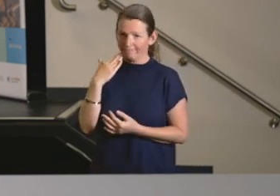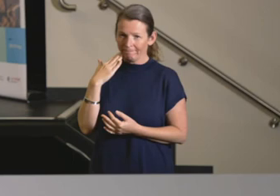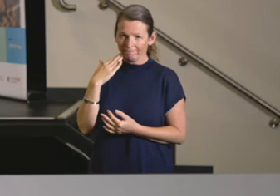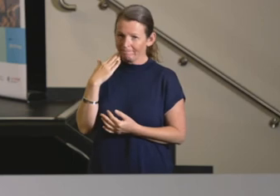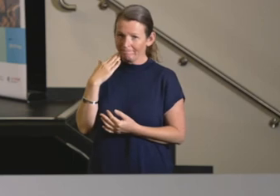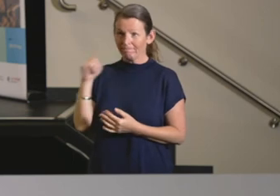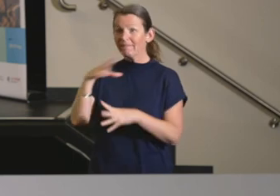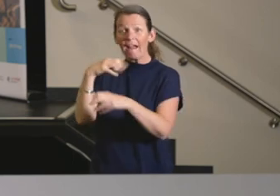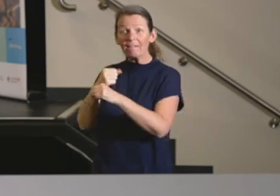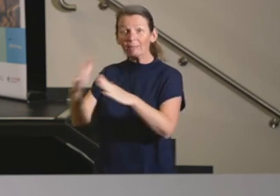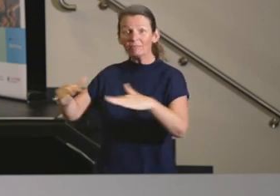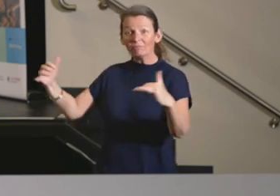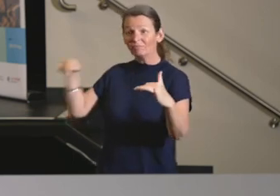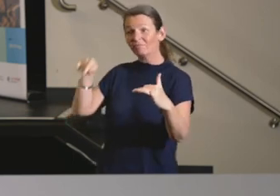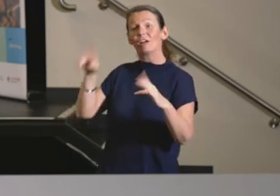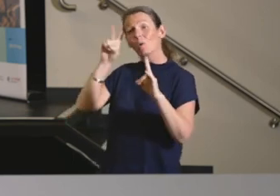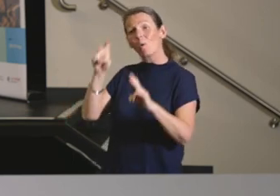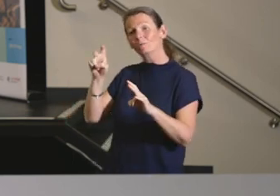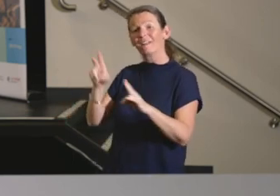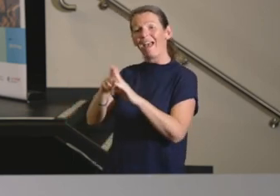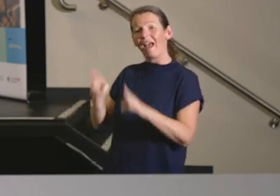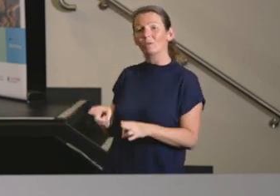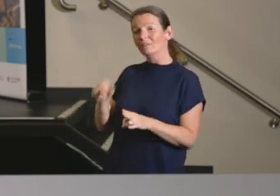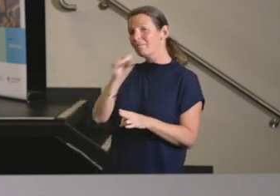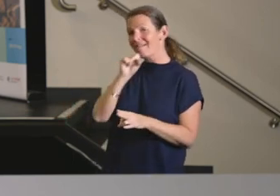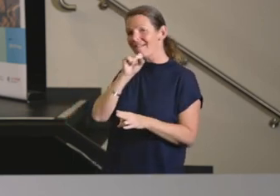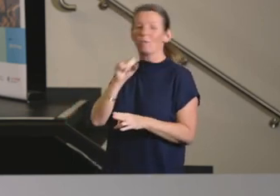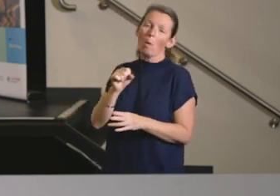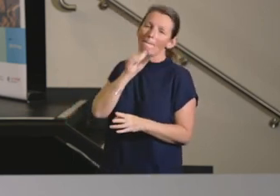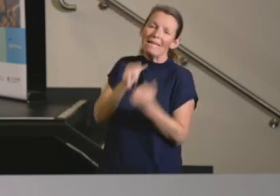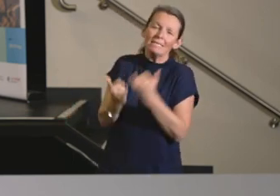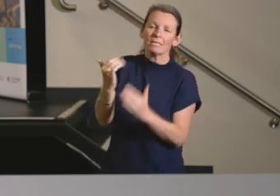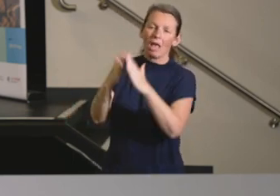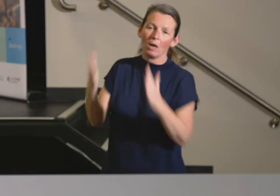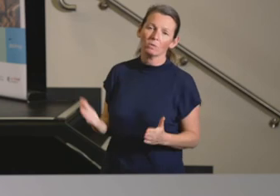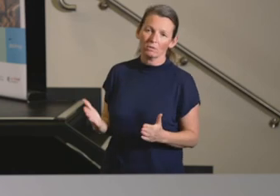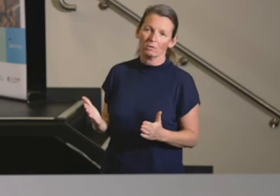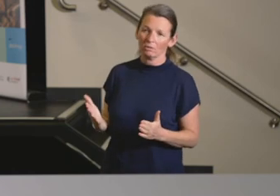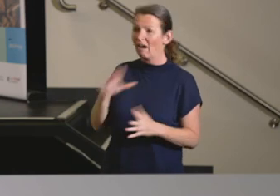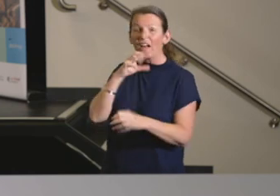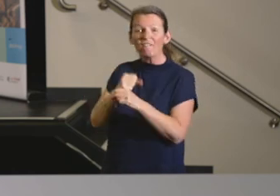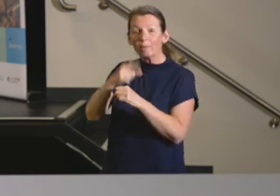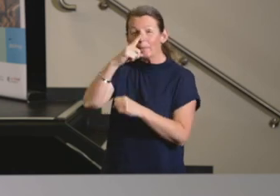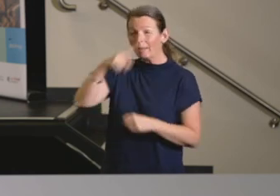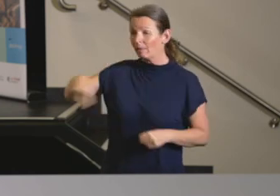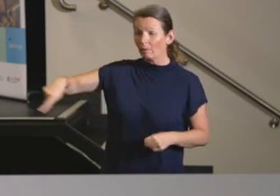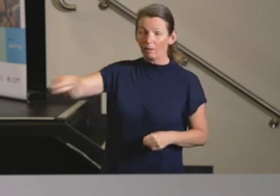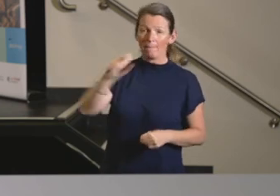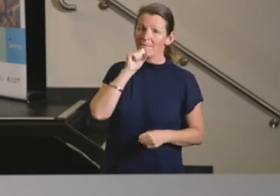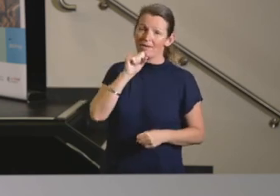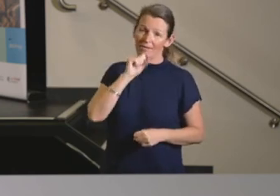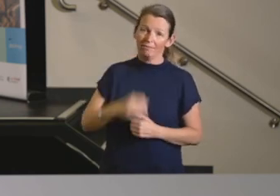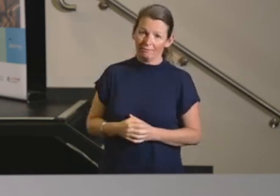parliamentarians are now calling it the house man, you know, the man's house. It's, you know, it's a bit for